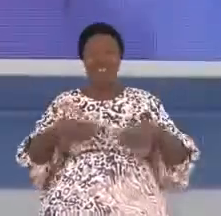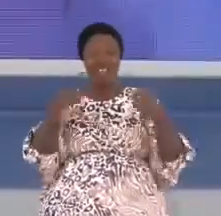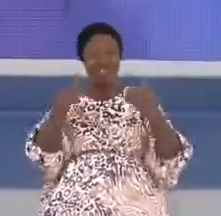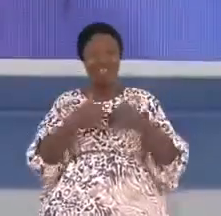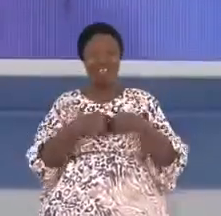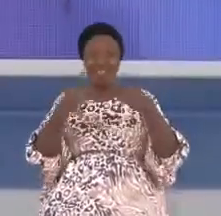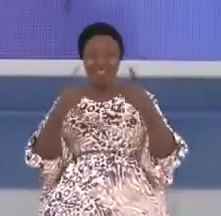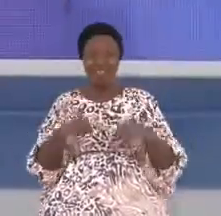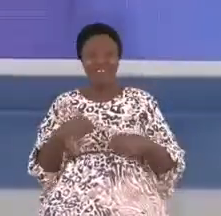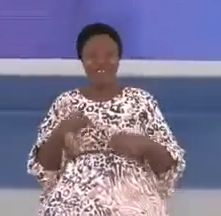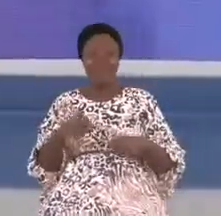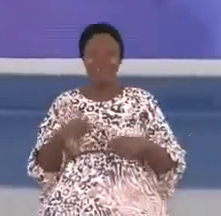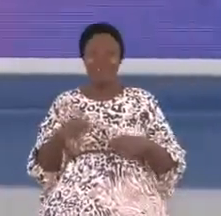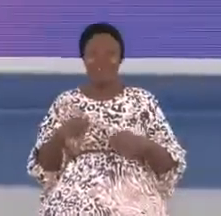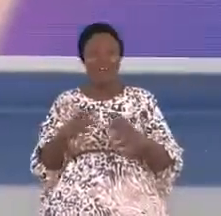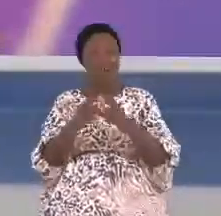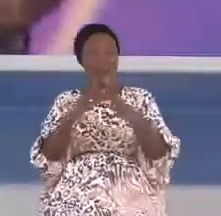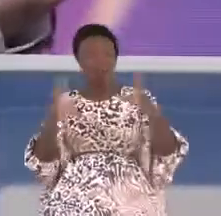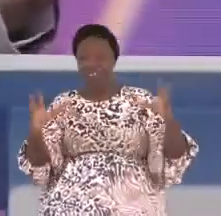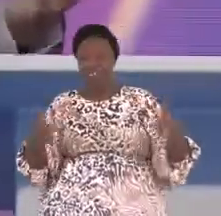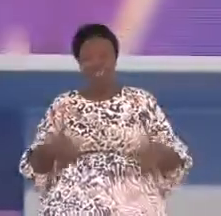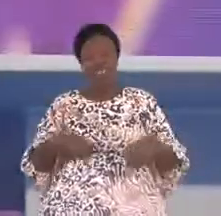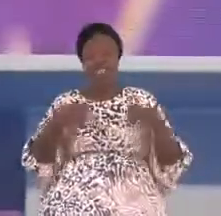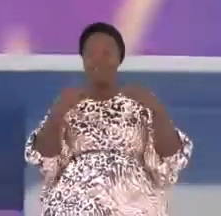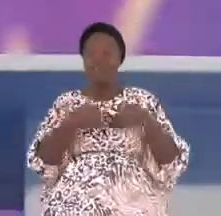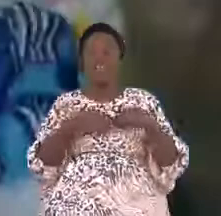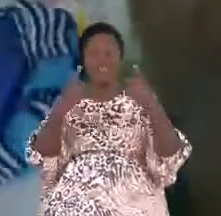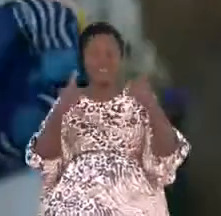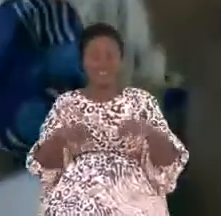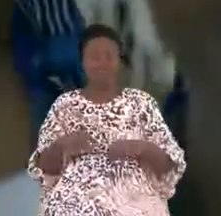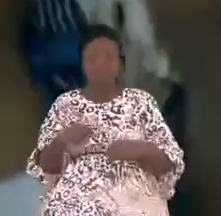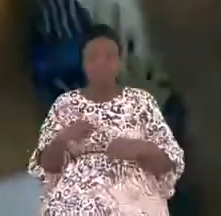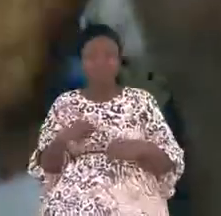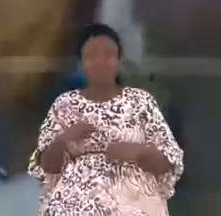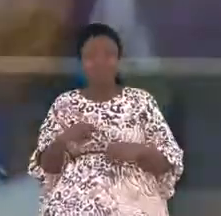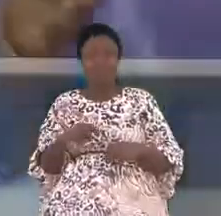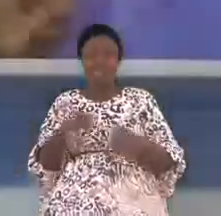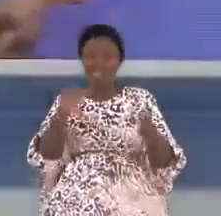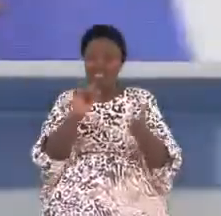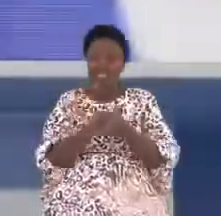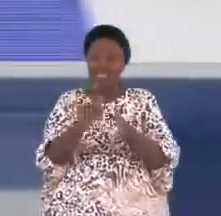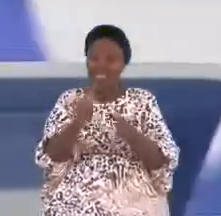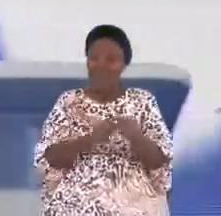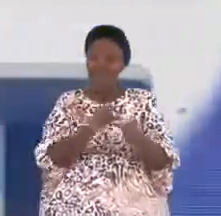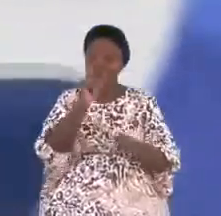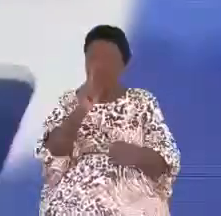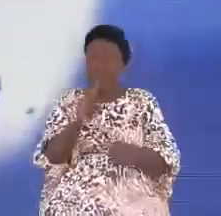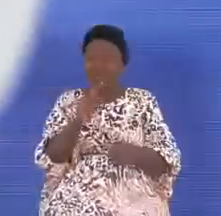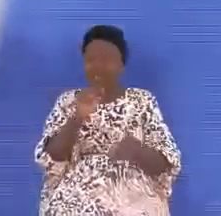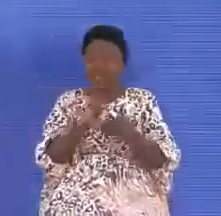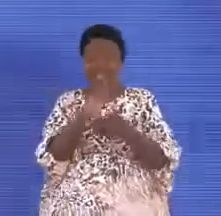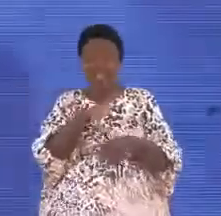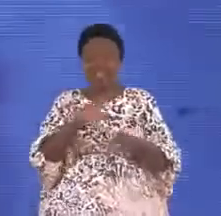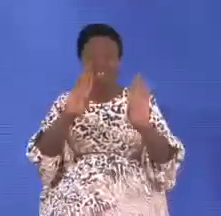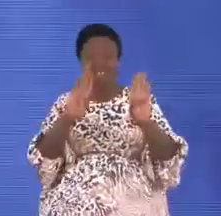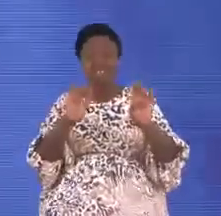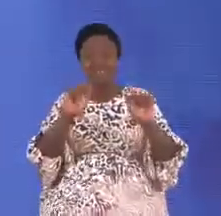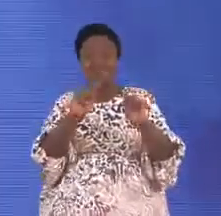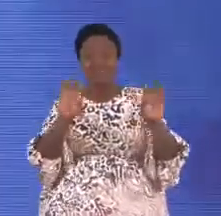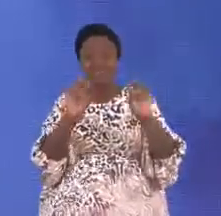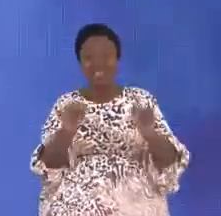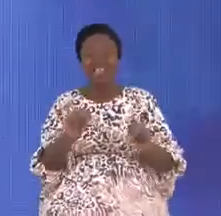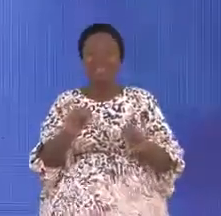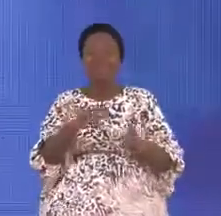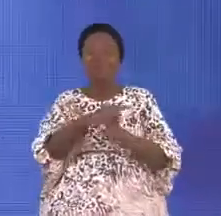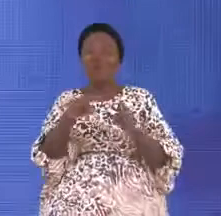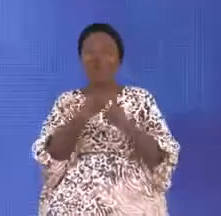come abundant life has come that everyone that is speaking when he